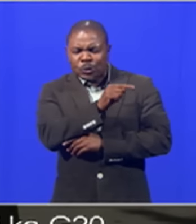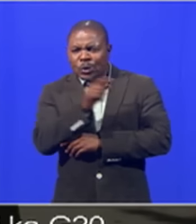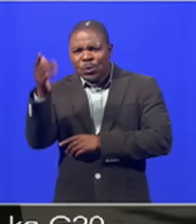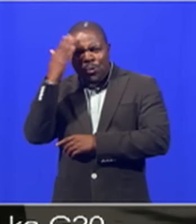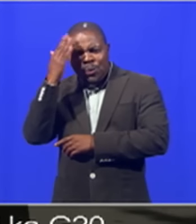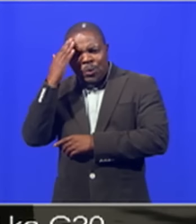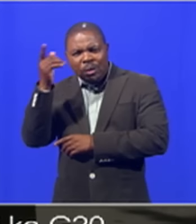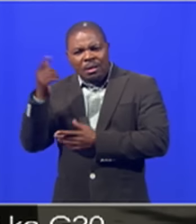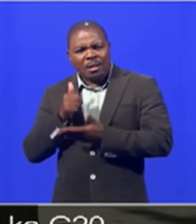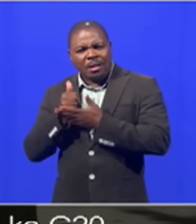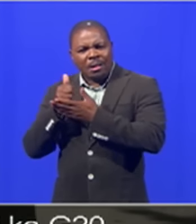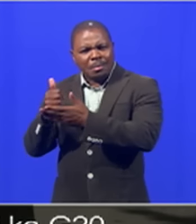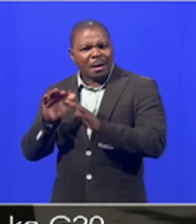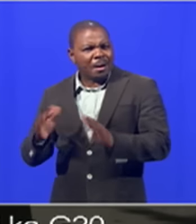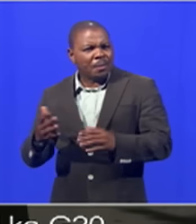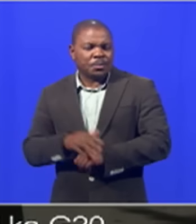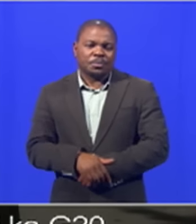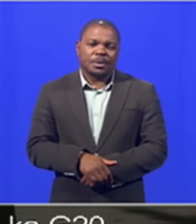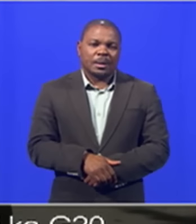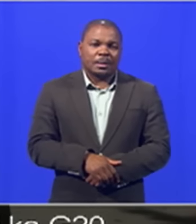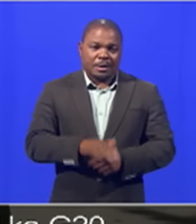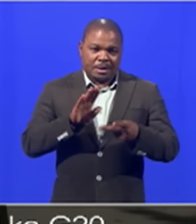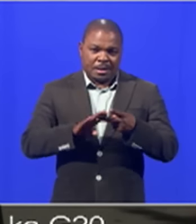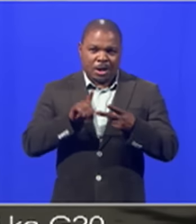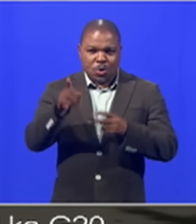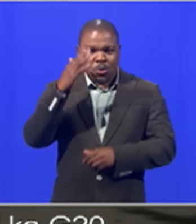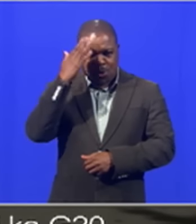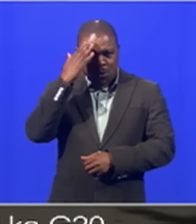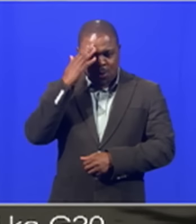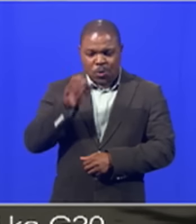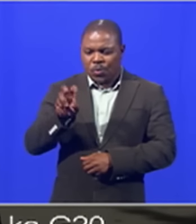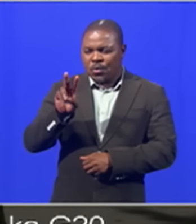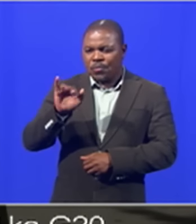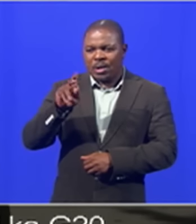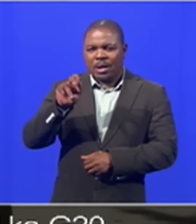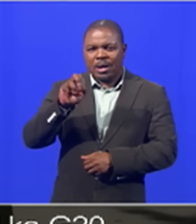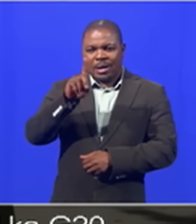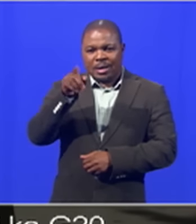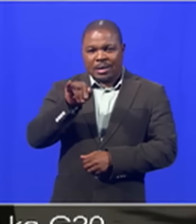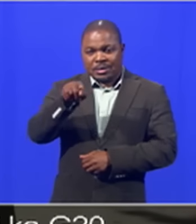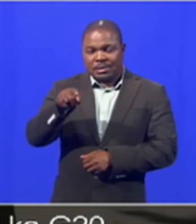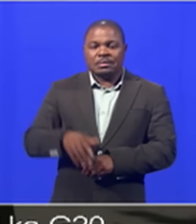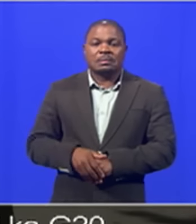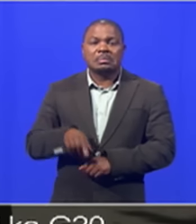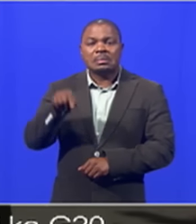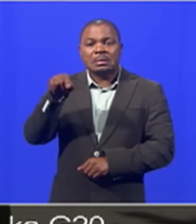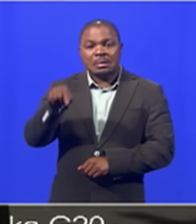ungwela eng go tswa go kopano kgolo eno fela jaaka re itse gore Vilakazi e bo emetsotso e le